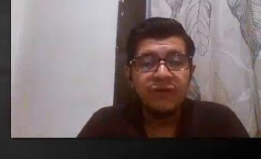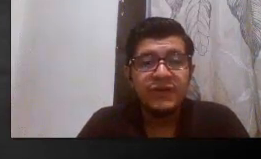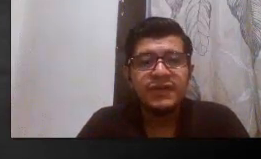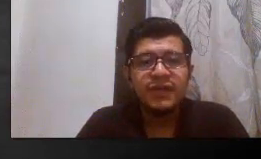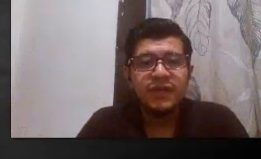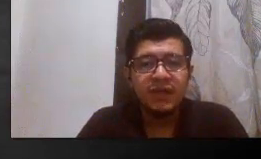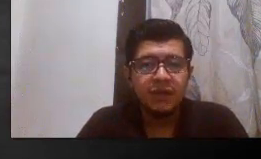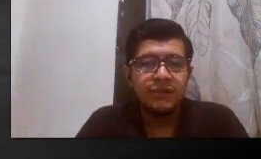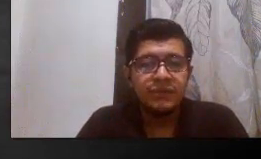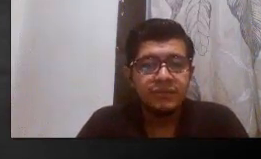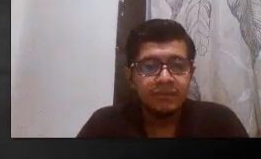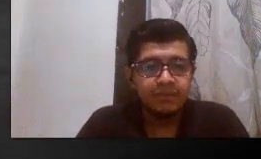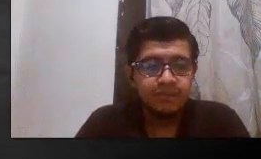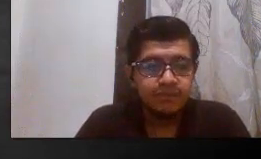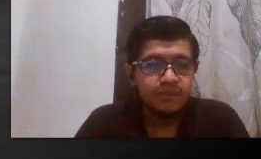the phrase thank you.